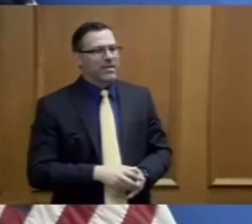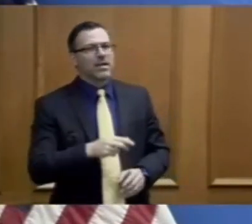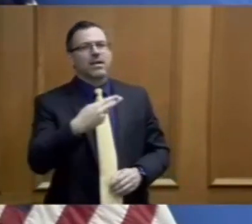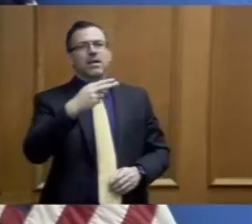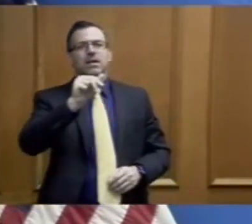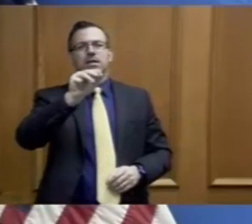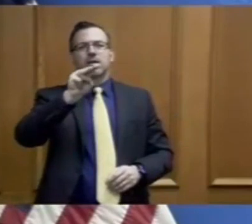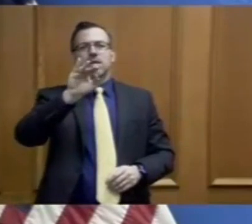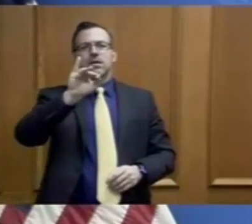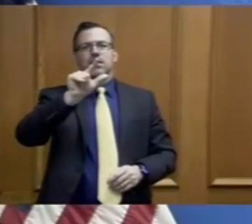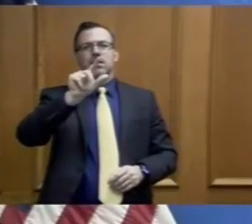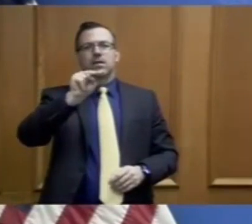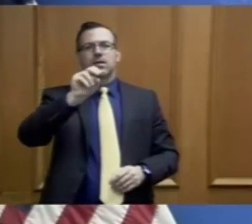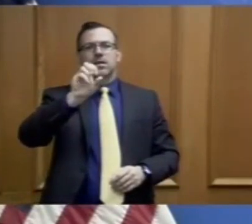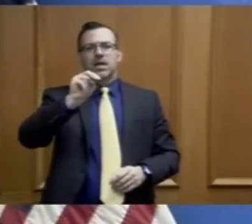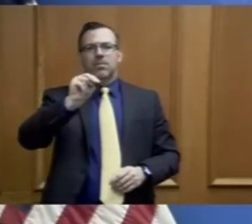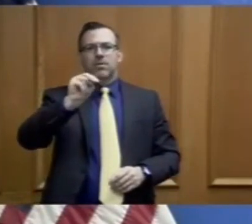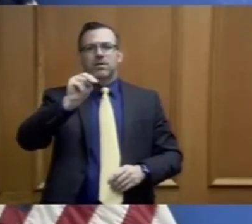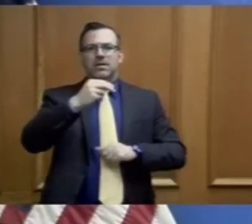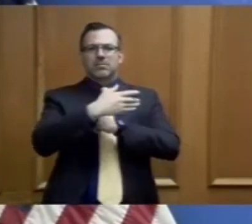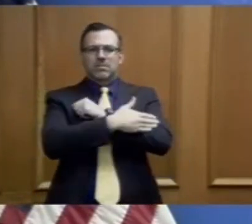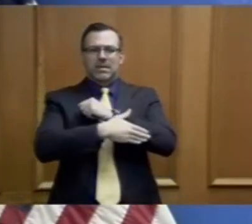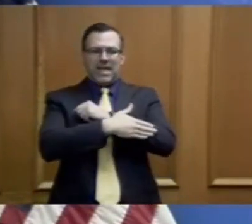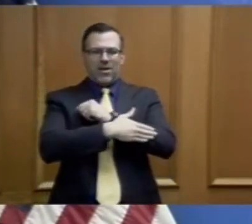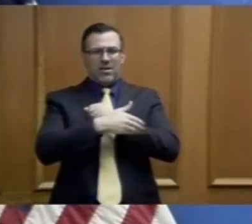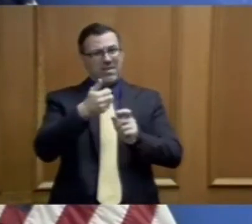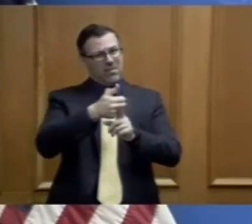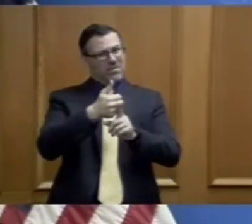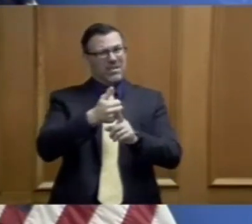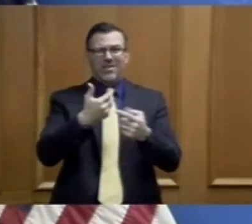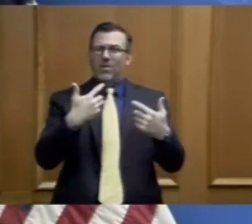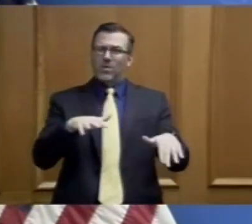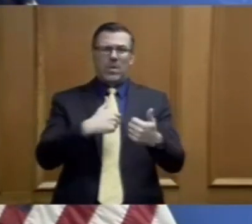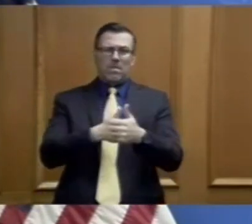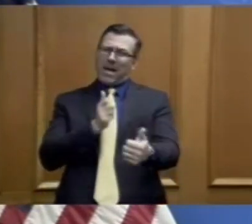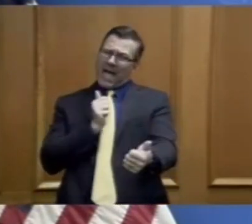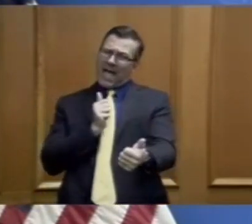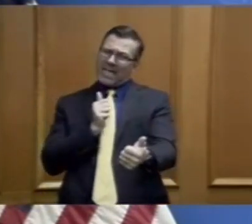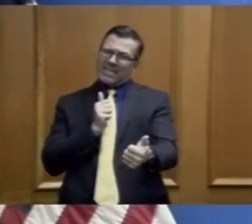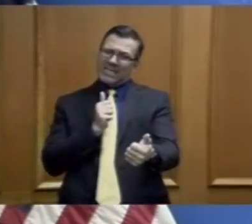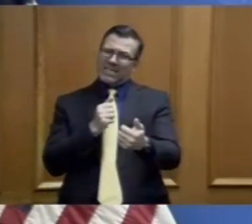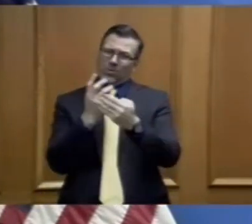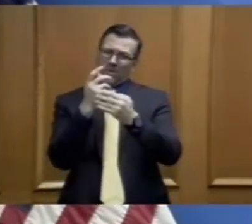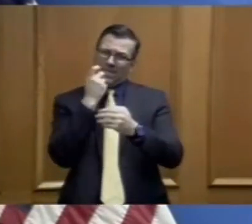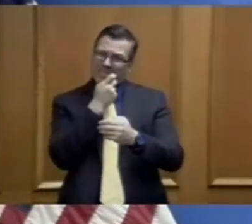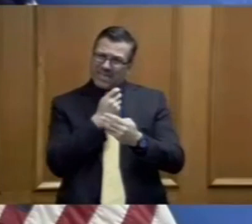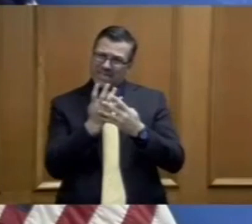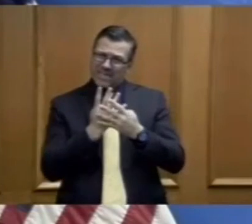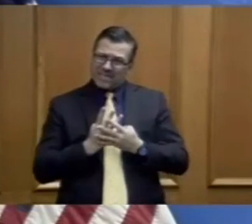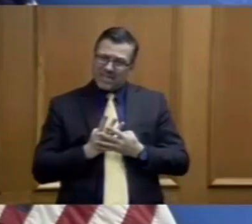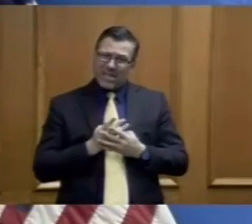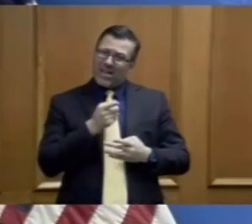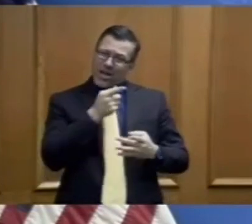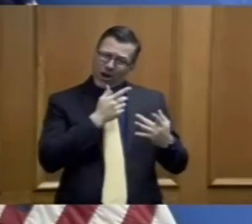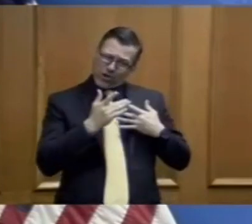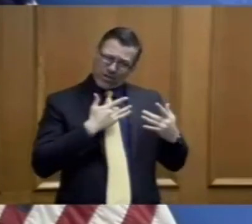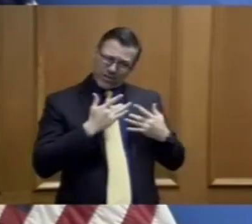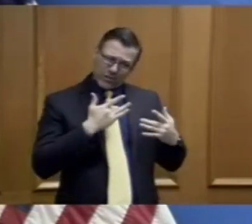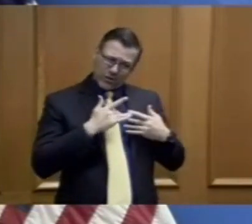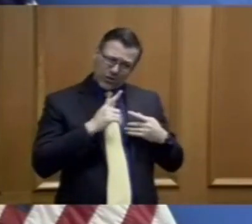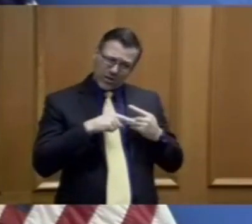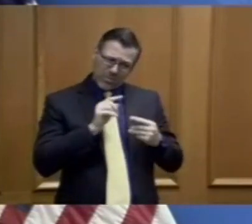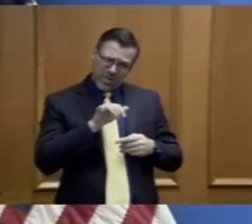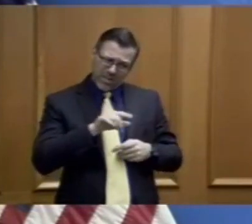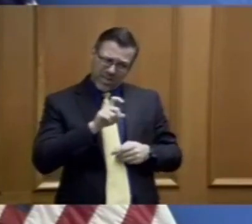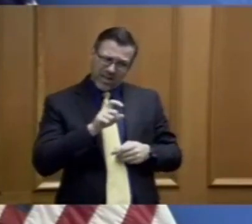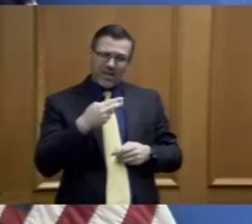has been behind in testing since this began. Are you concerned about that with reopening? I know